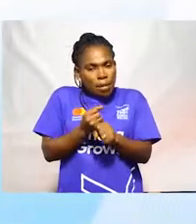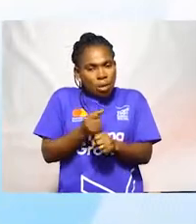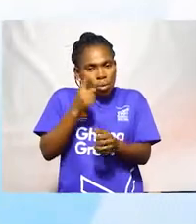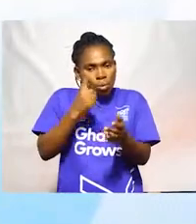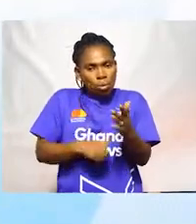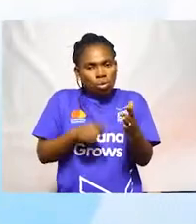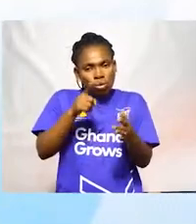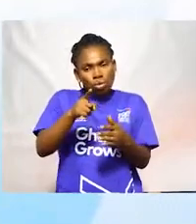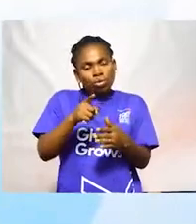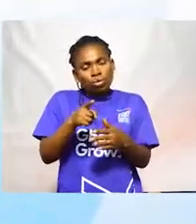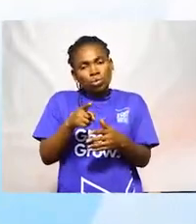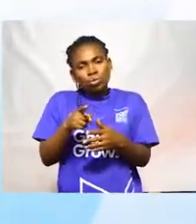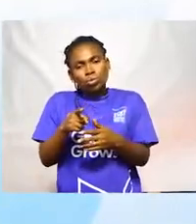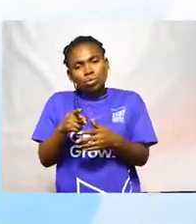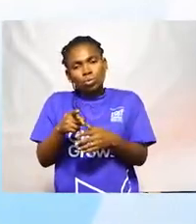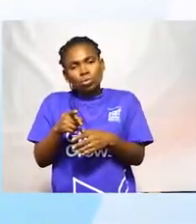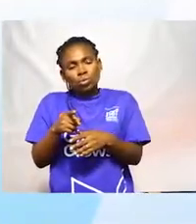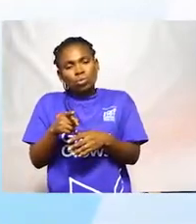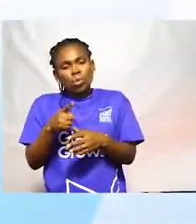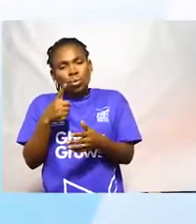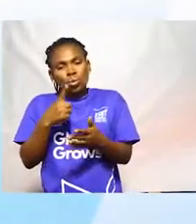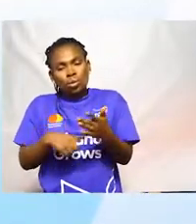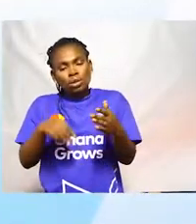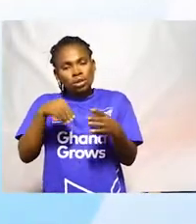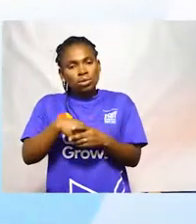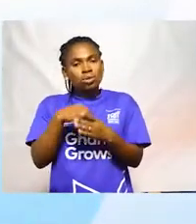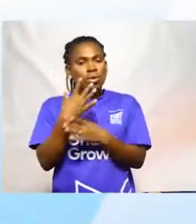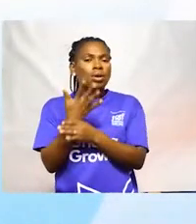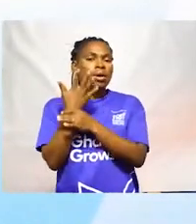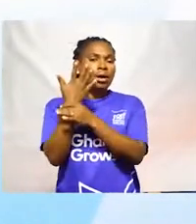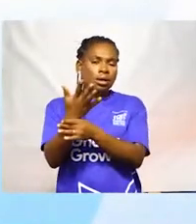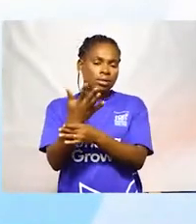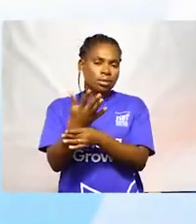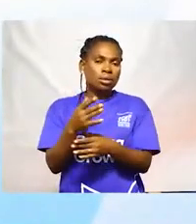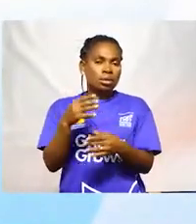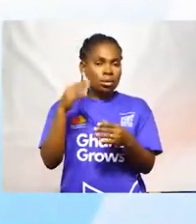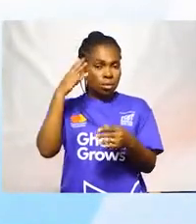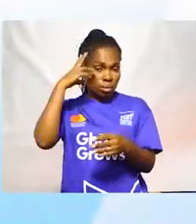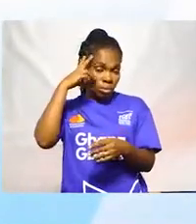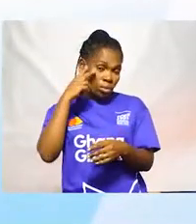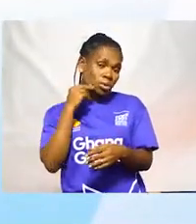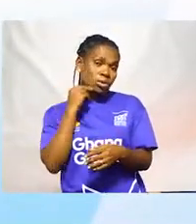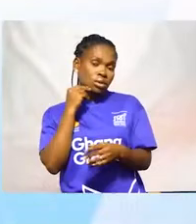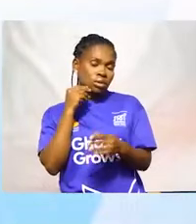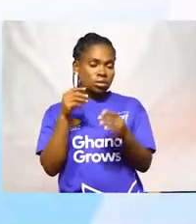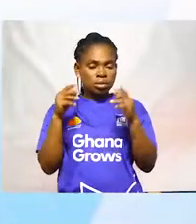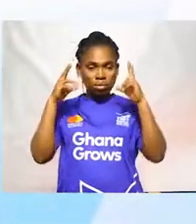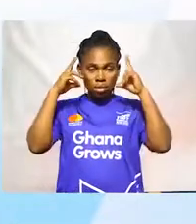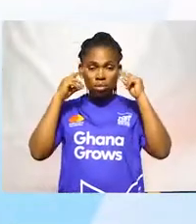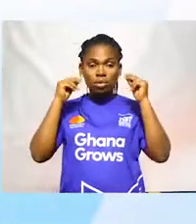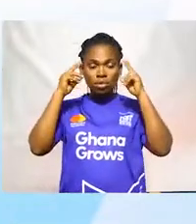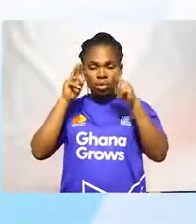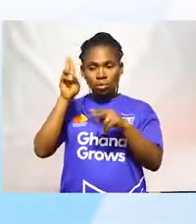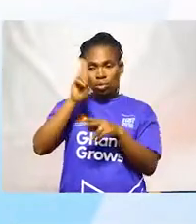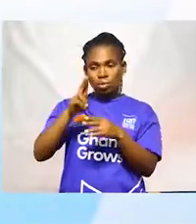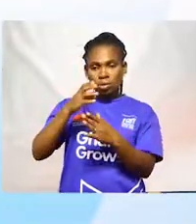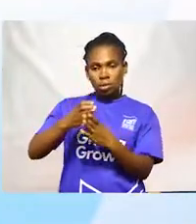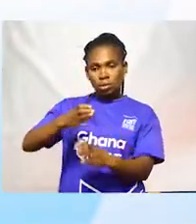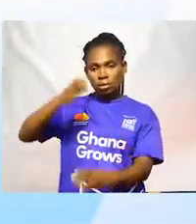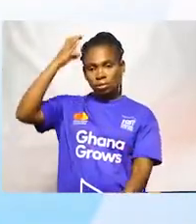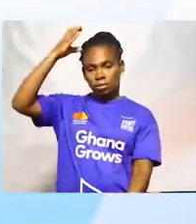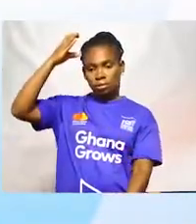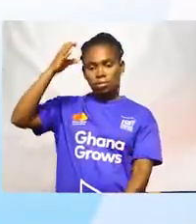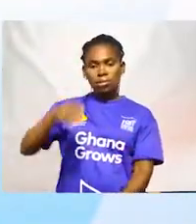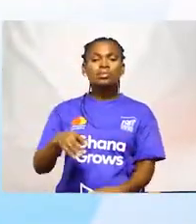called the what is in your hand. Yeah. So you said Moses started with a rod. God used the familiar, rod in his hands,